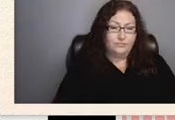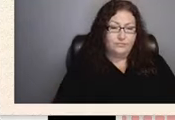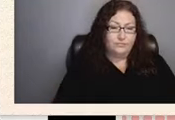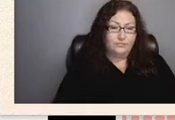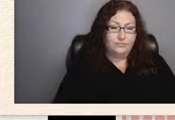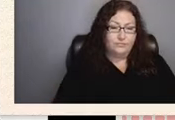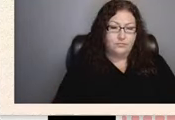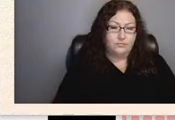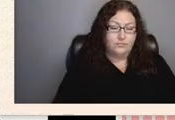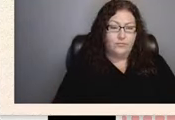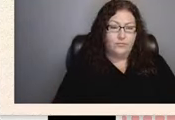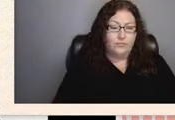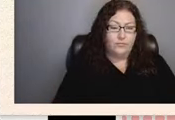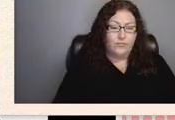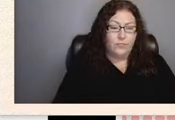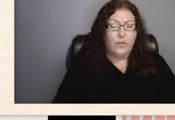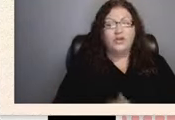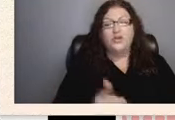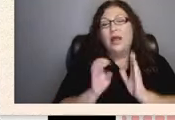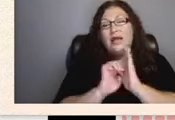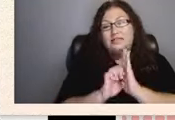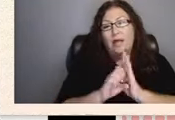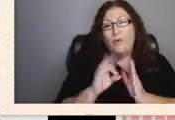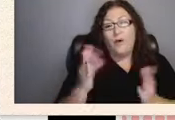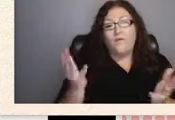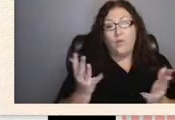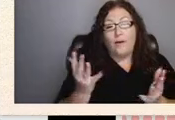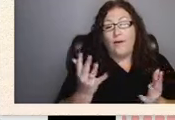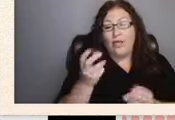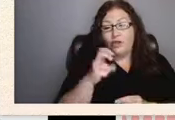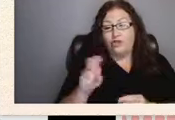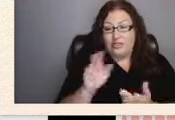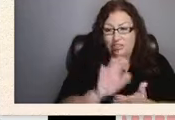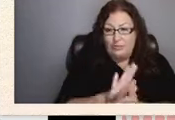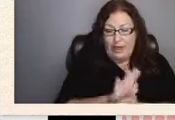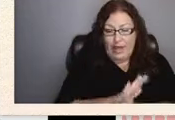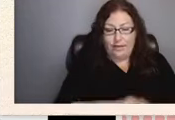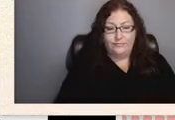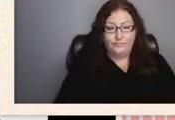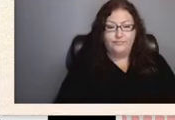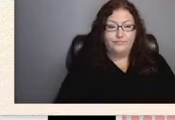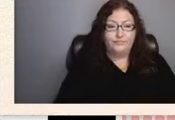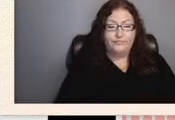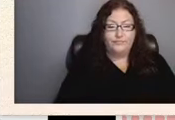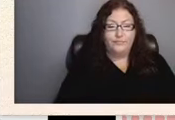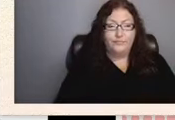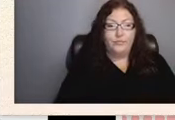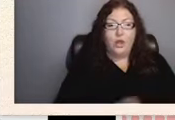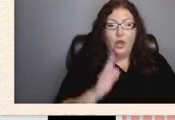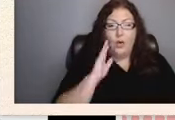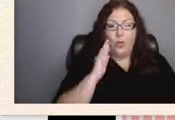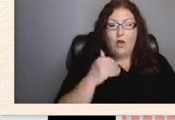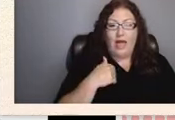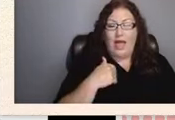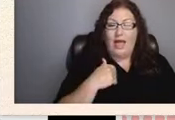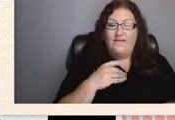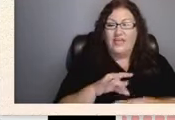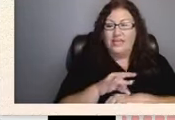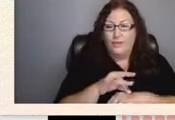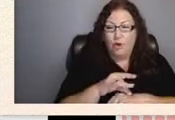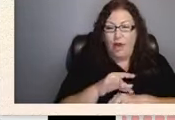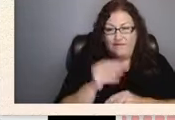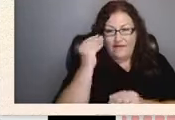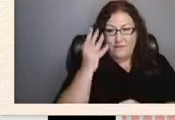So an example of what might be in a transition packet, it'll be the demographic information of the child and